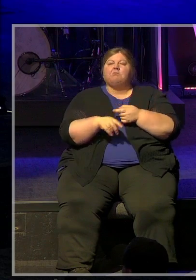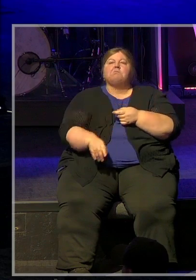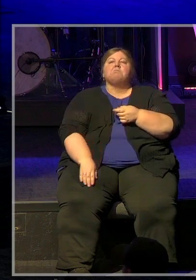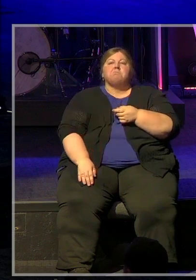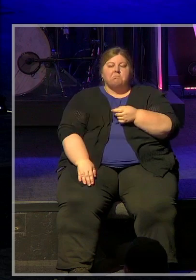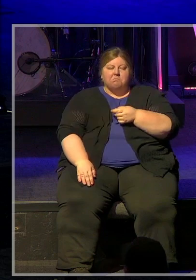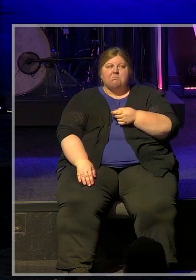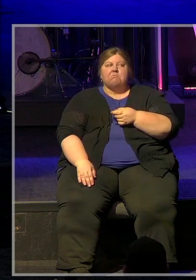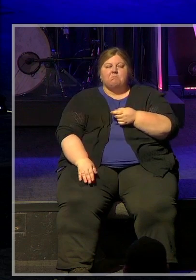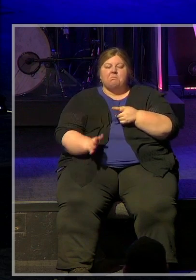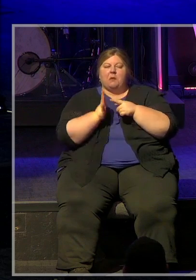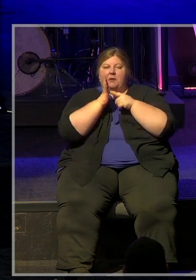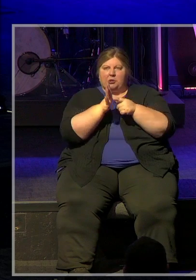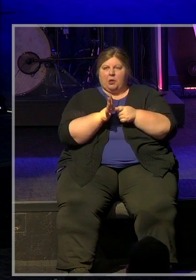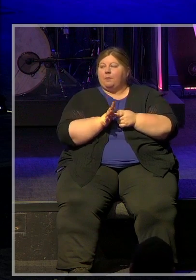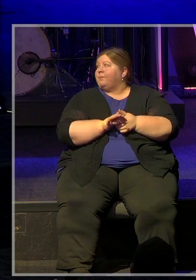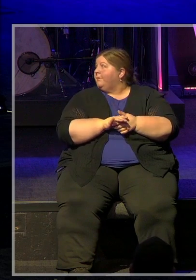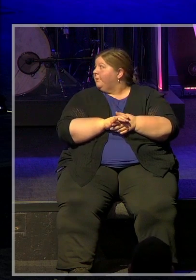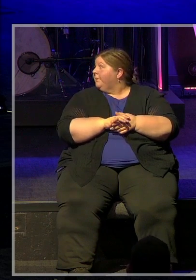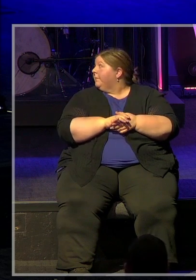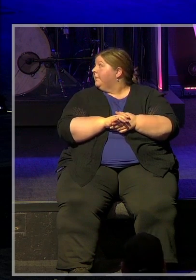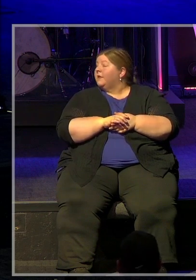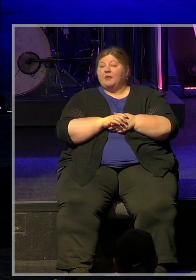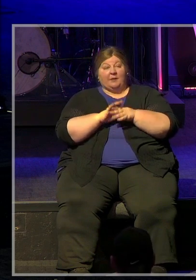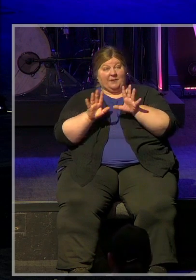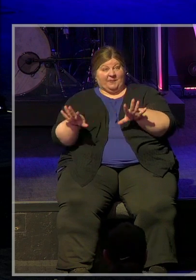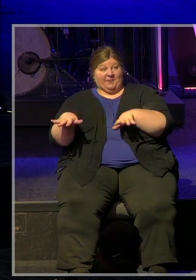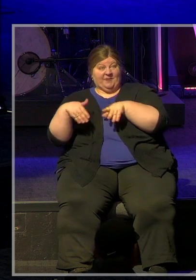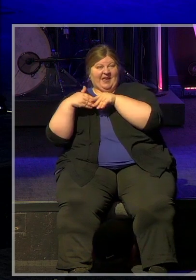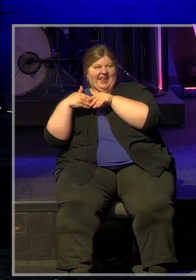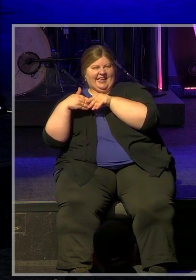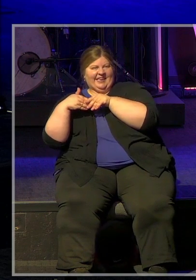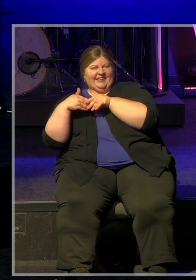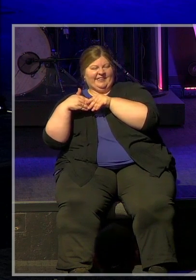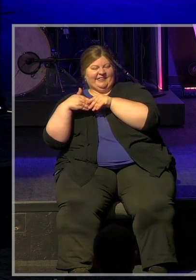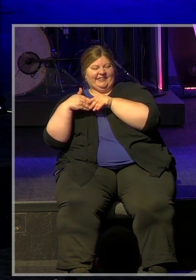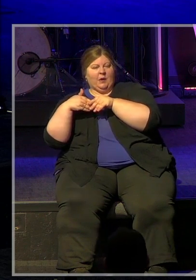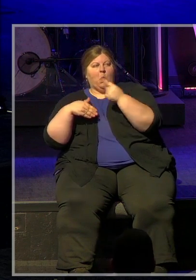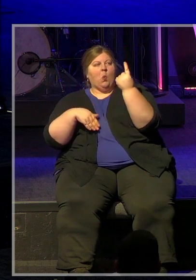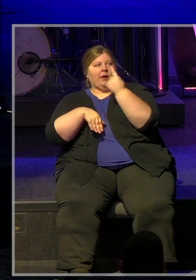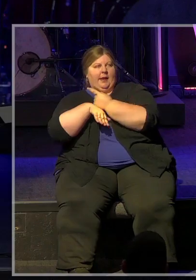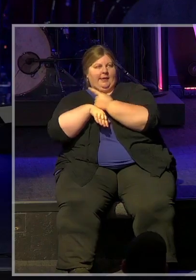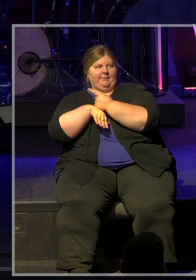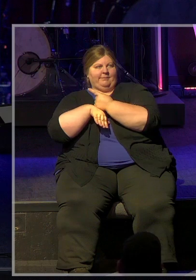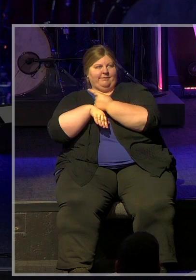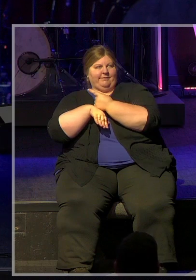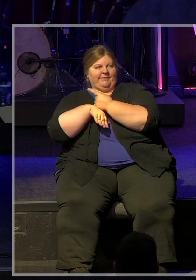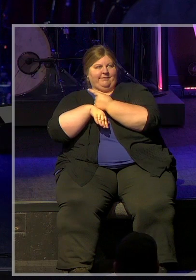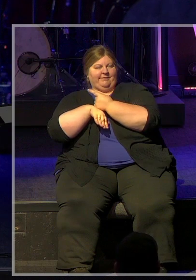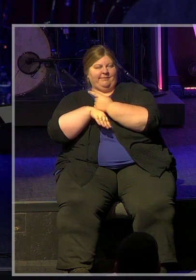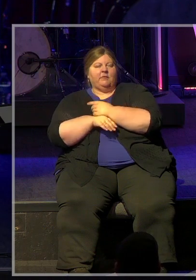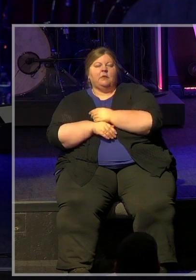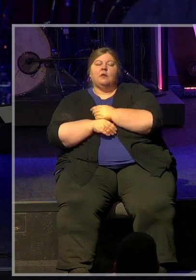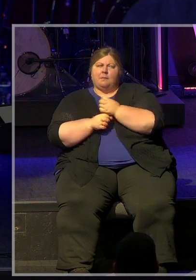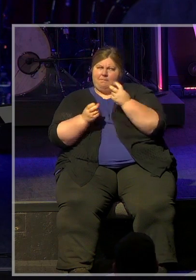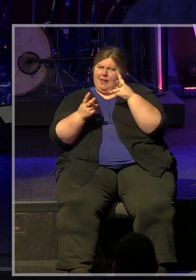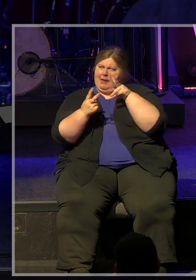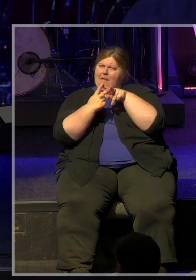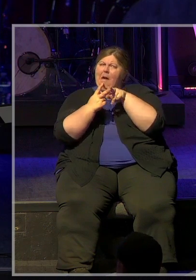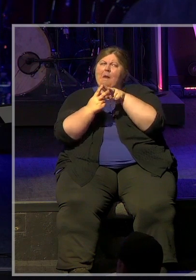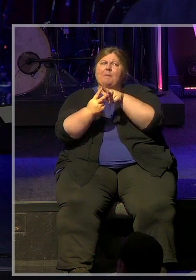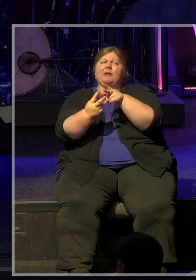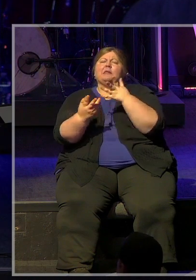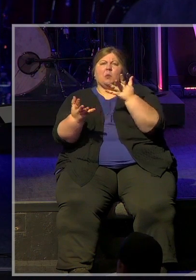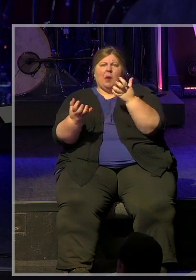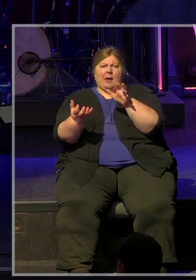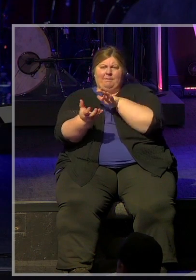want to articulate it. So a wedding is all focused around one day. I sit down with a lot of couples that desire